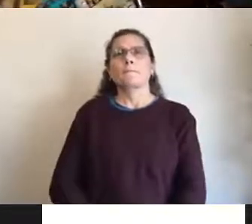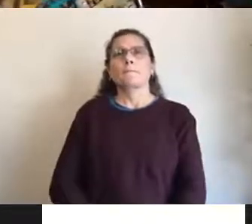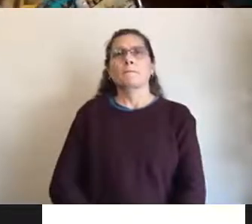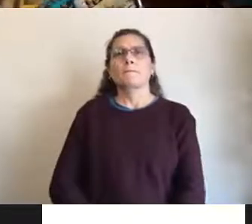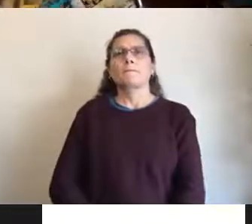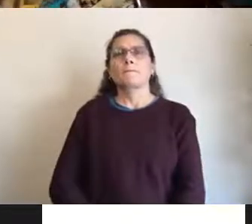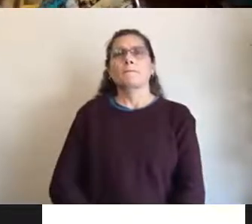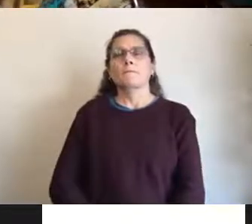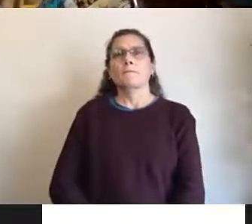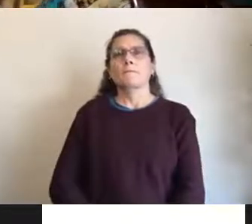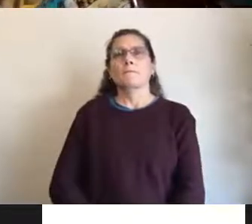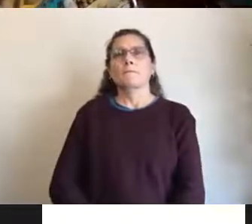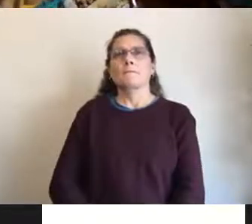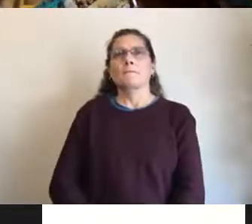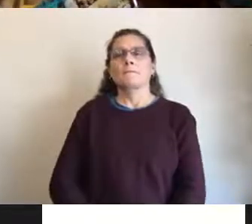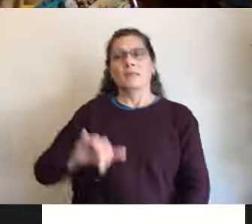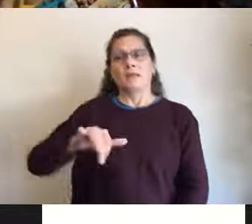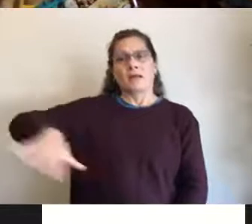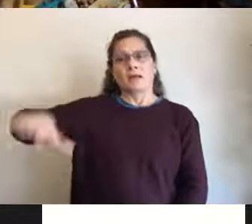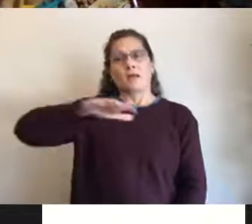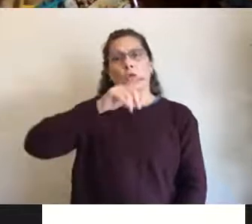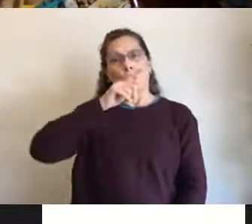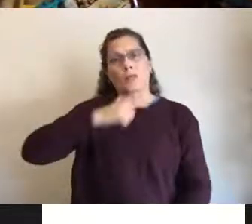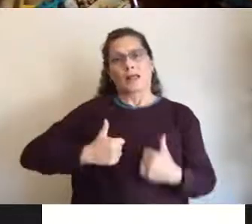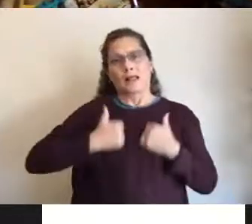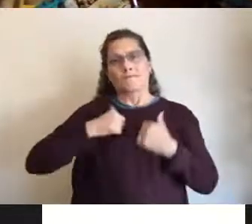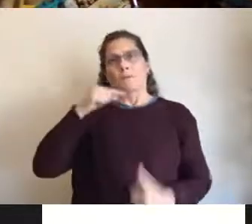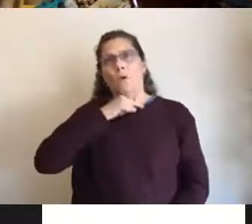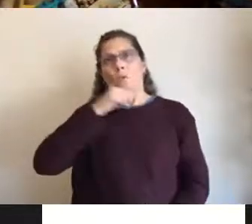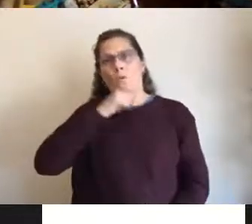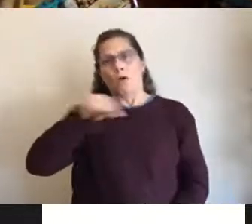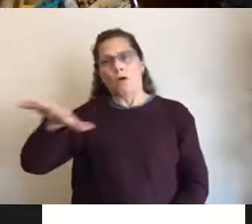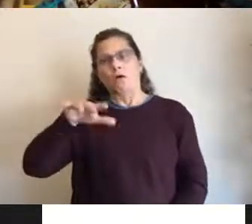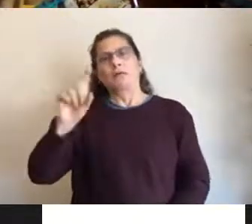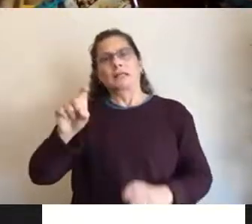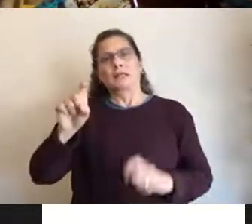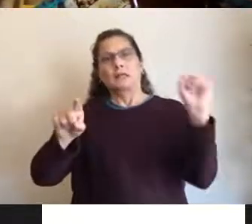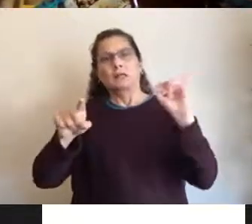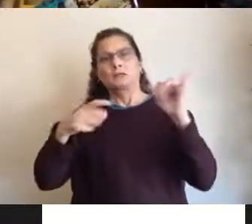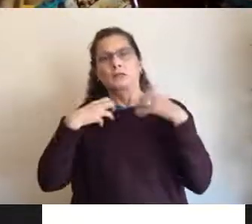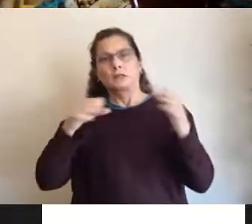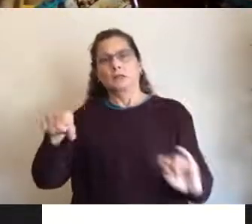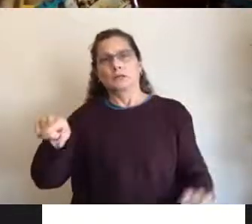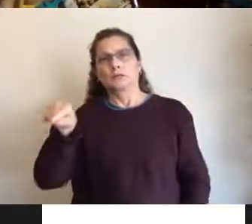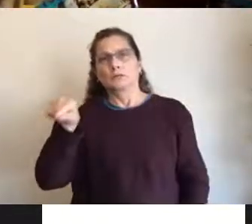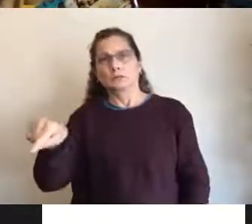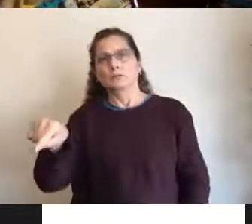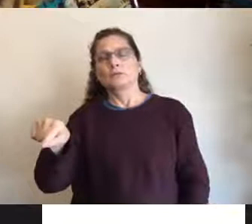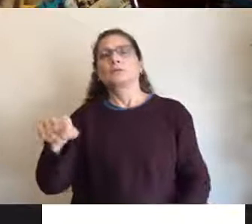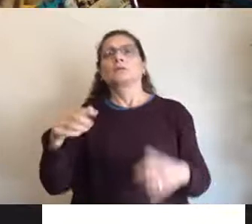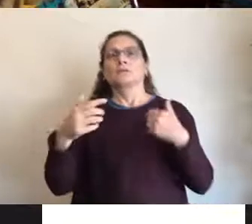residents have the coverage that they need to live stronger, fuller, and healthier lives. And with that, I'd like to turn it over to Dr. Weston.